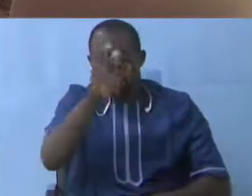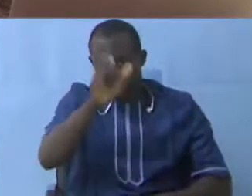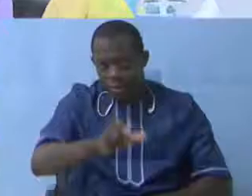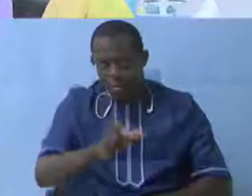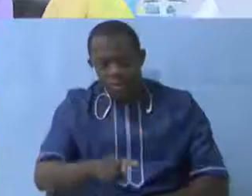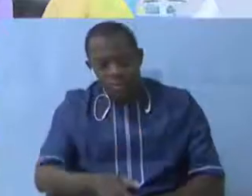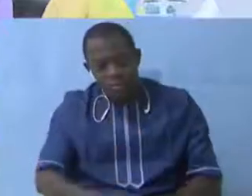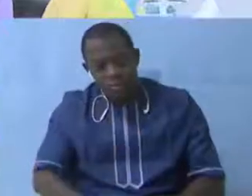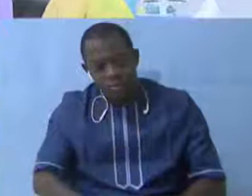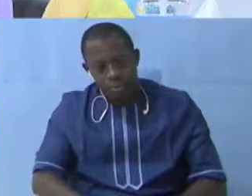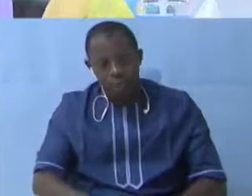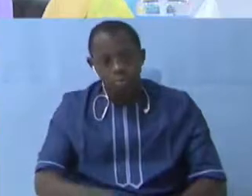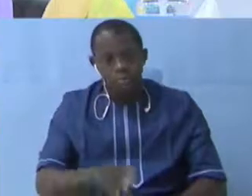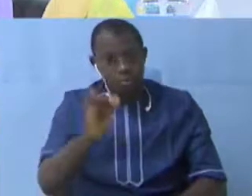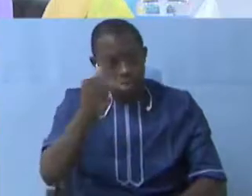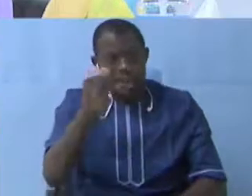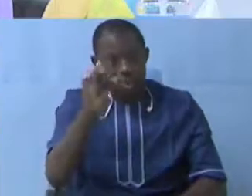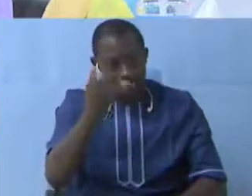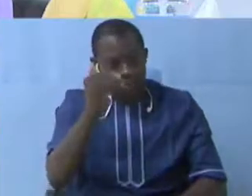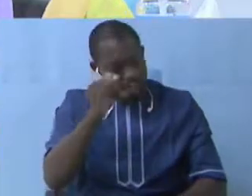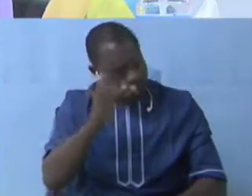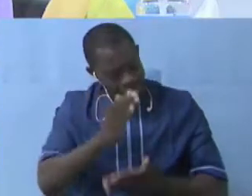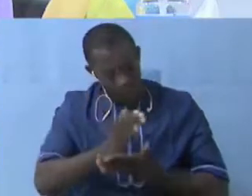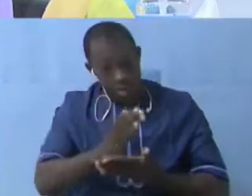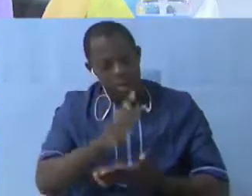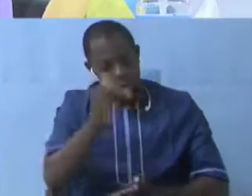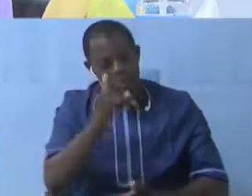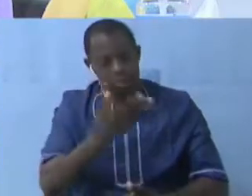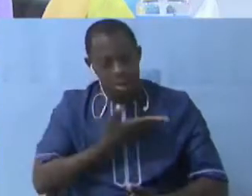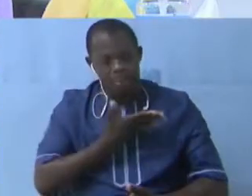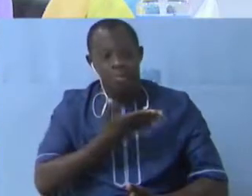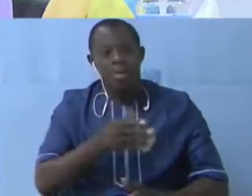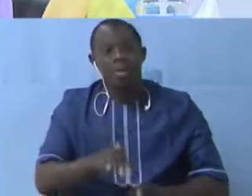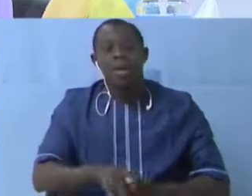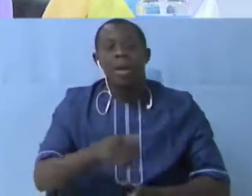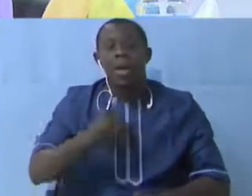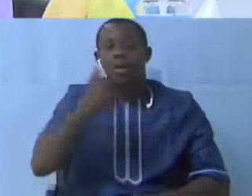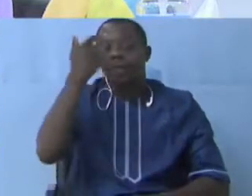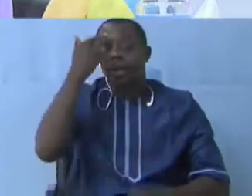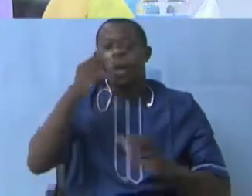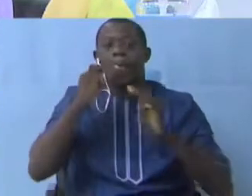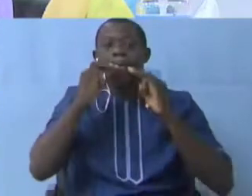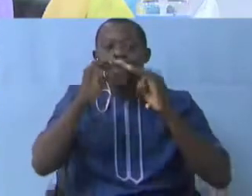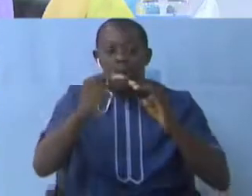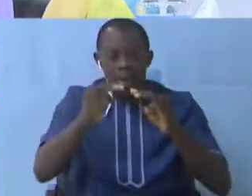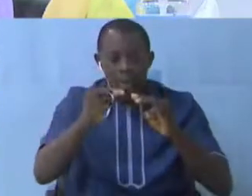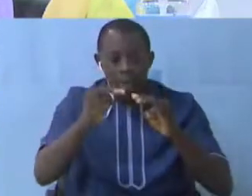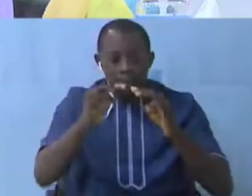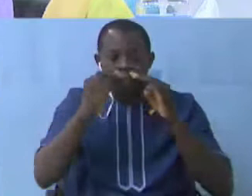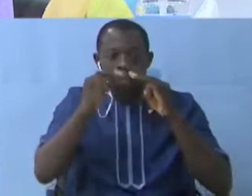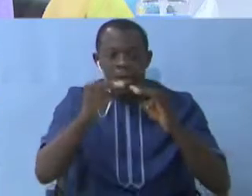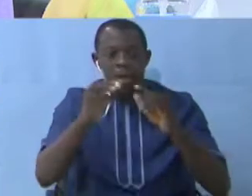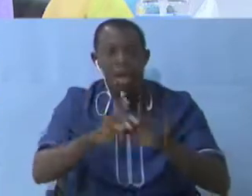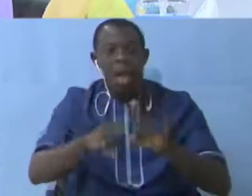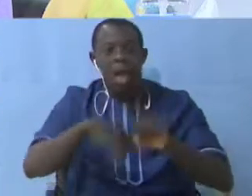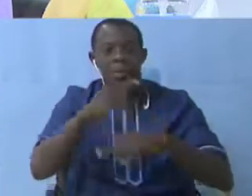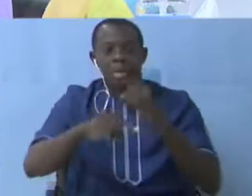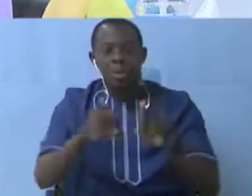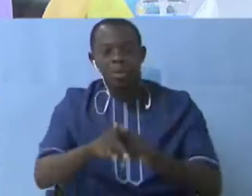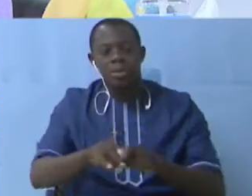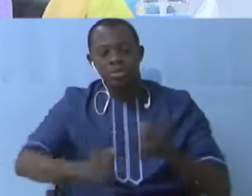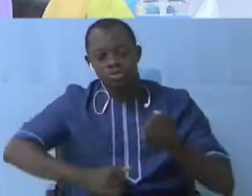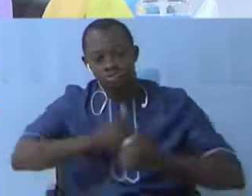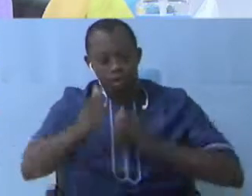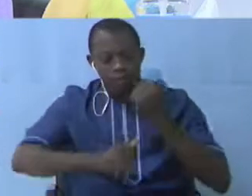yi. Yeah, definitely. I think the media has been one of the casualty of the oppressive regime.